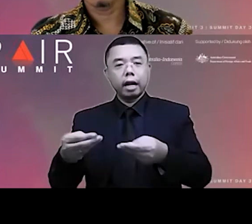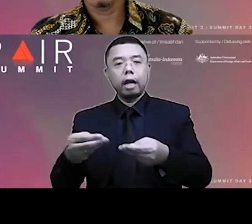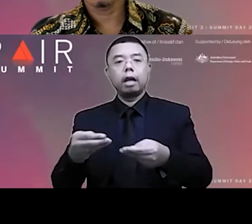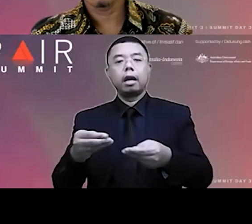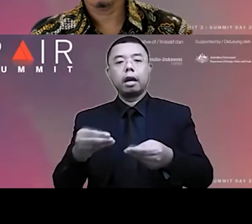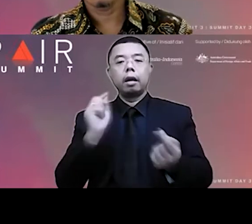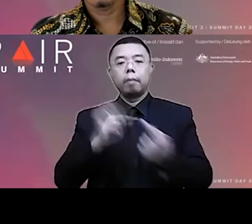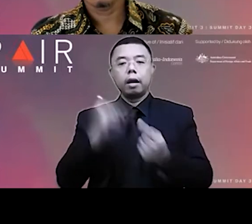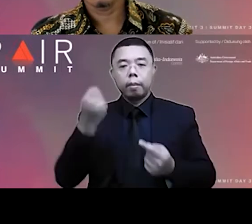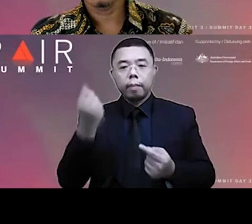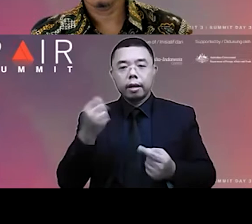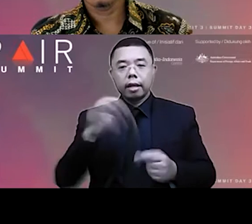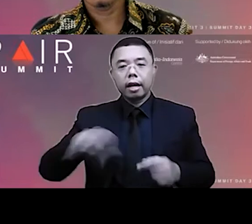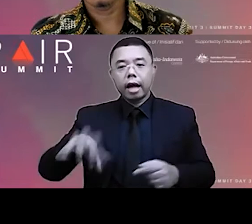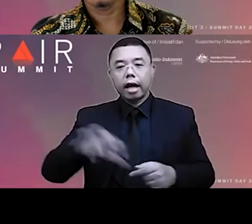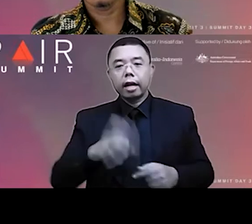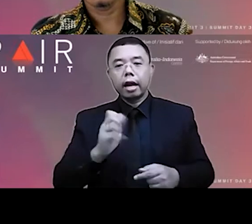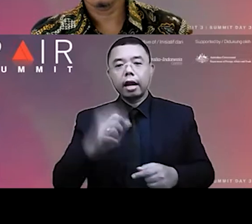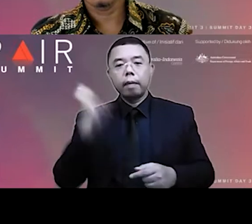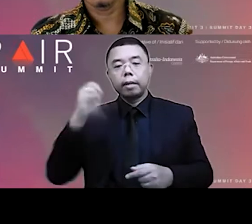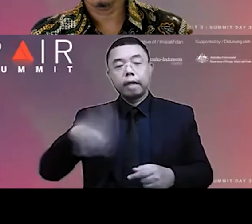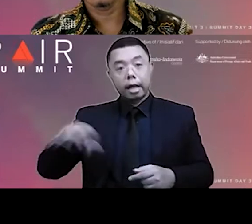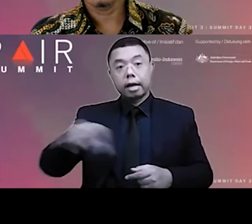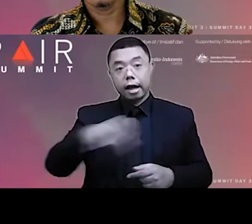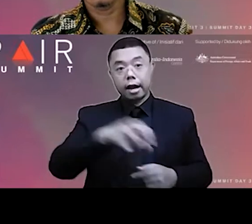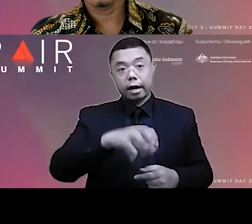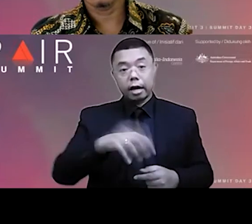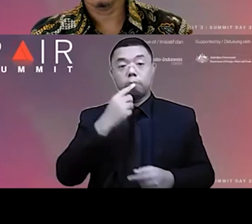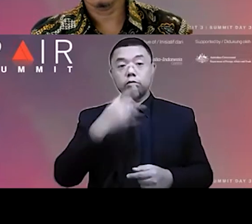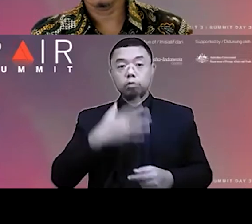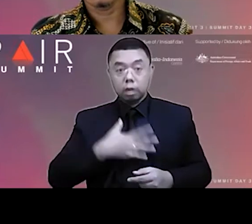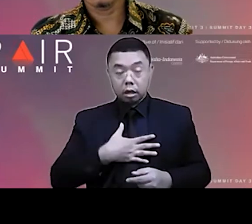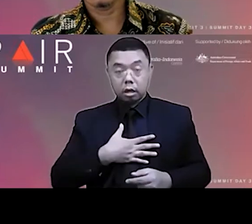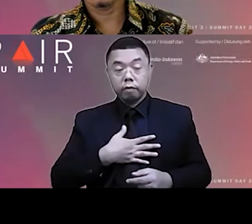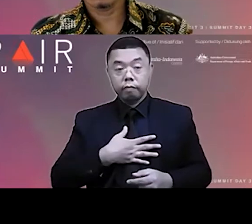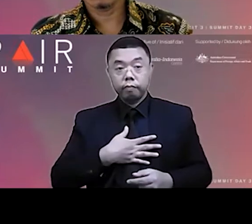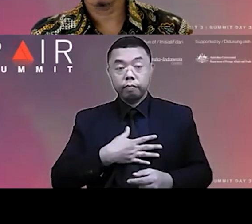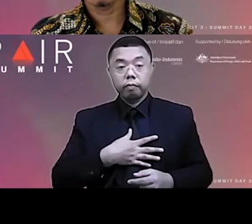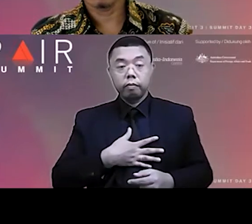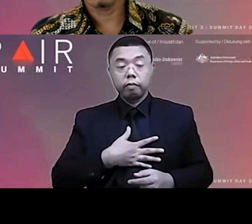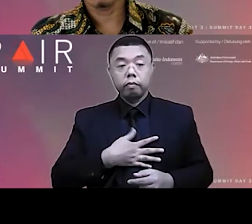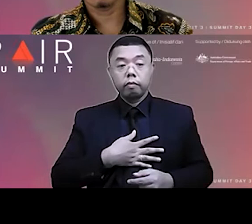has a big power to allocate